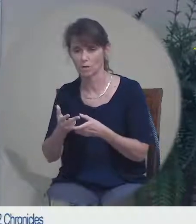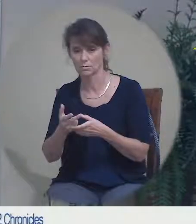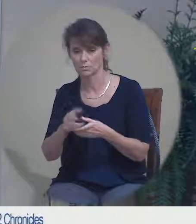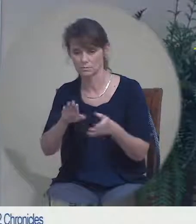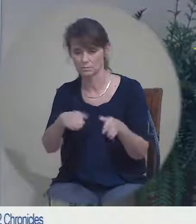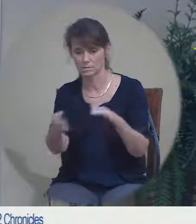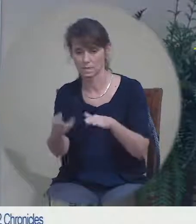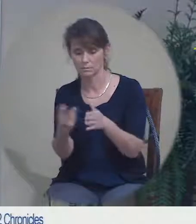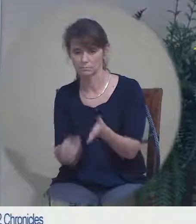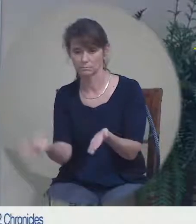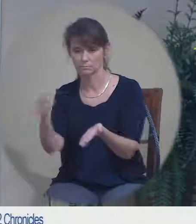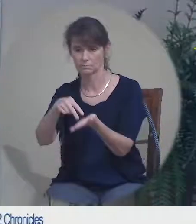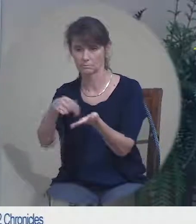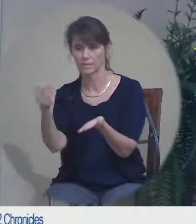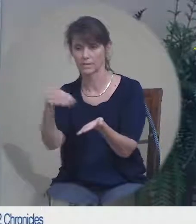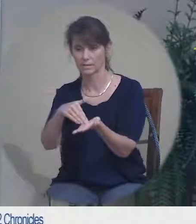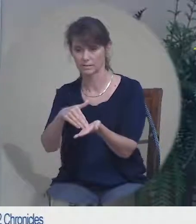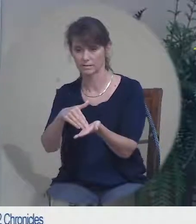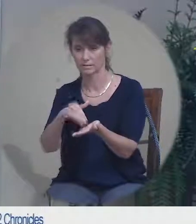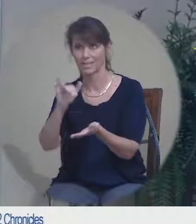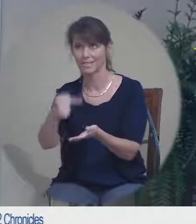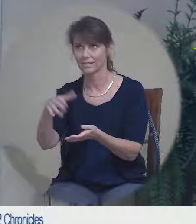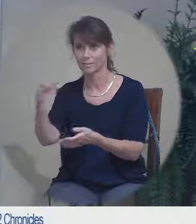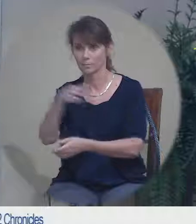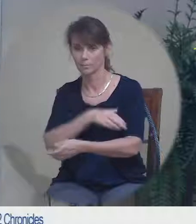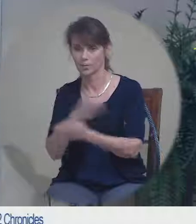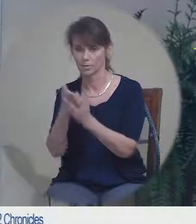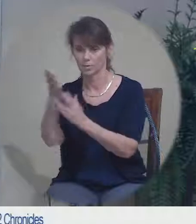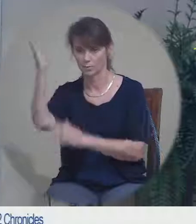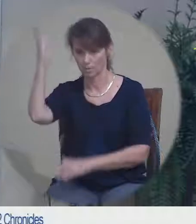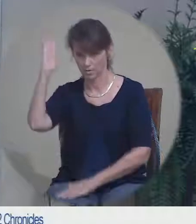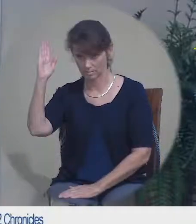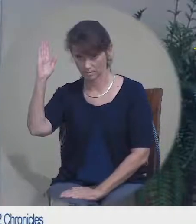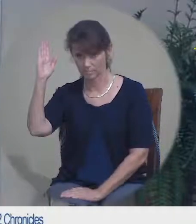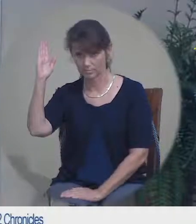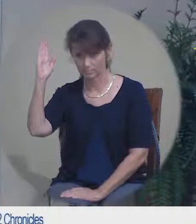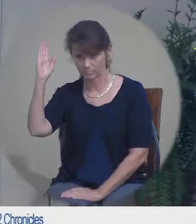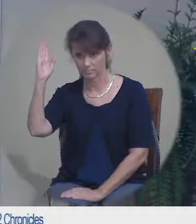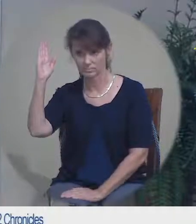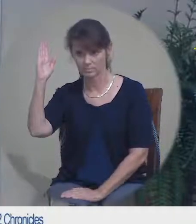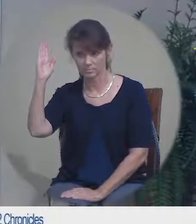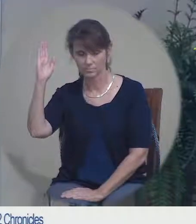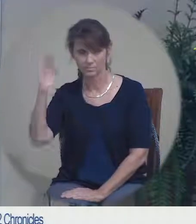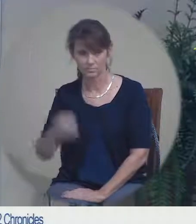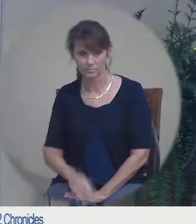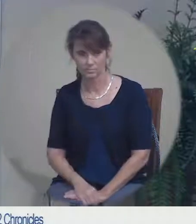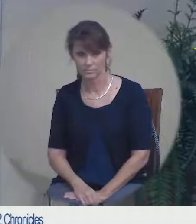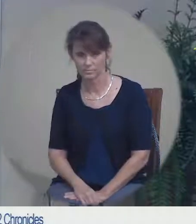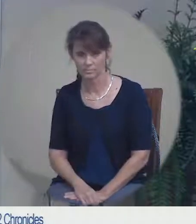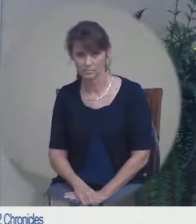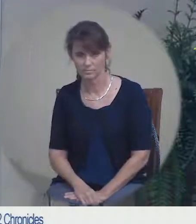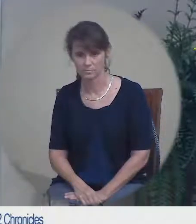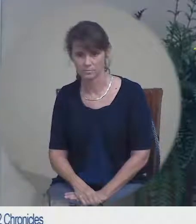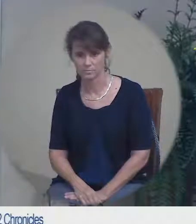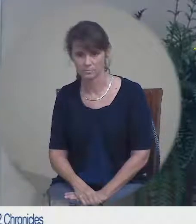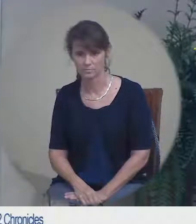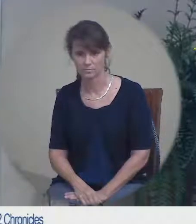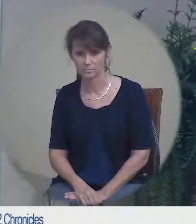power of God and the power that he granted to his prophets. And so that ends an